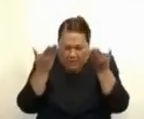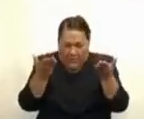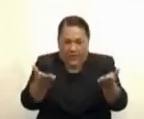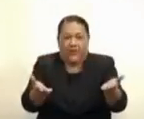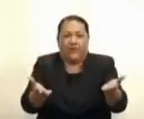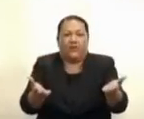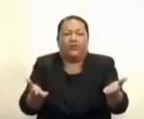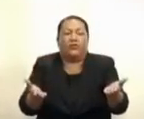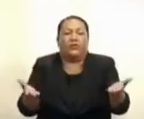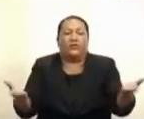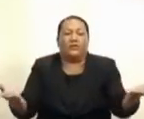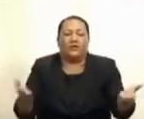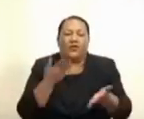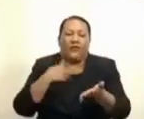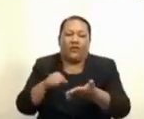I,